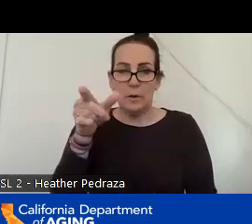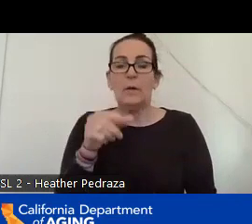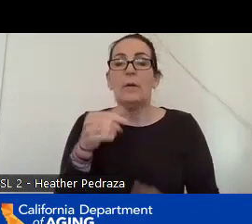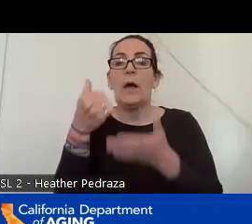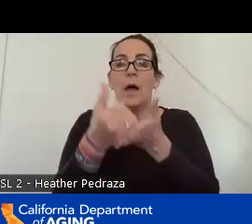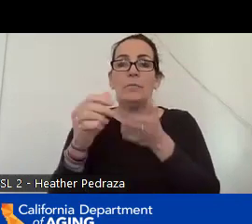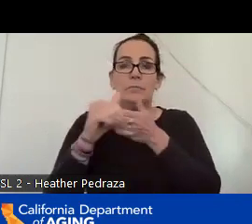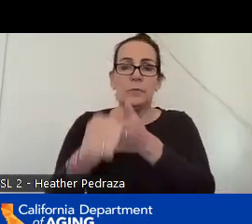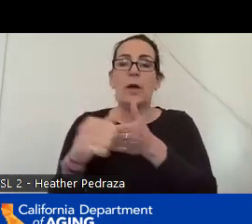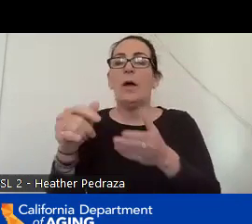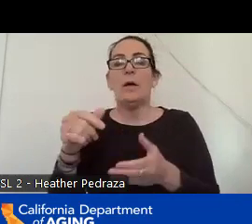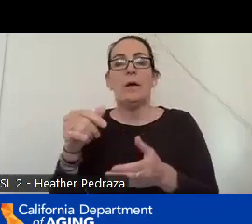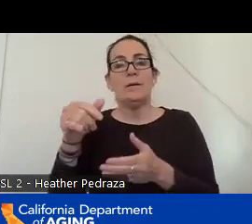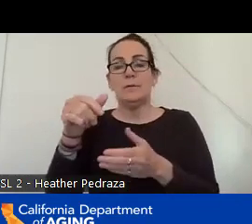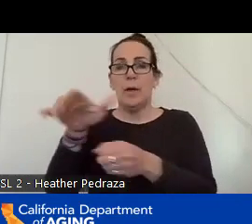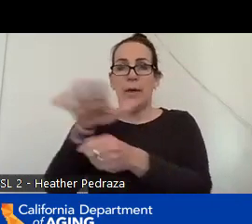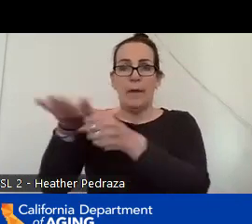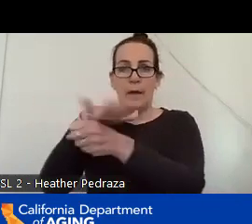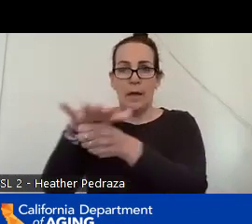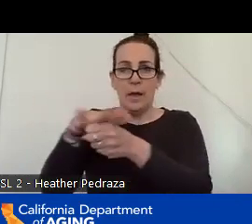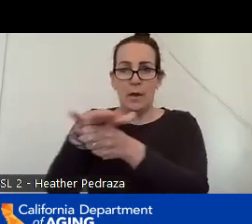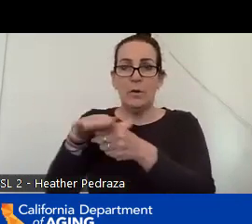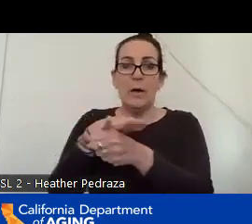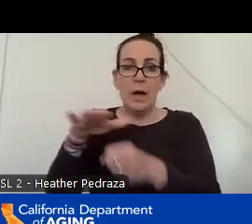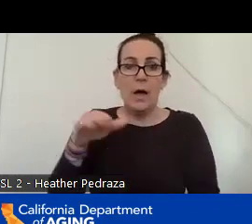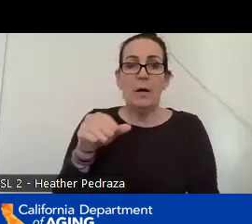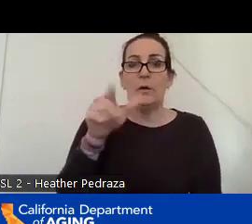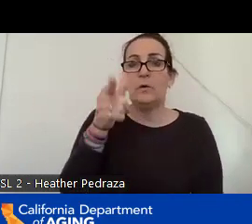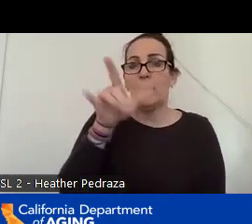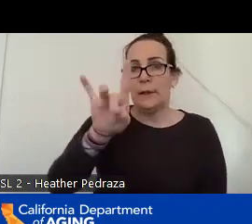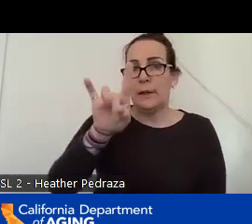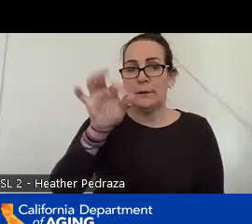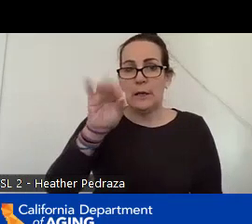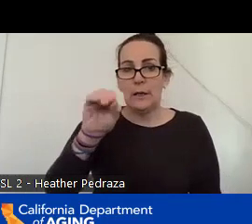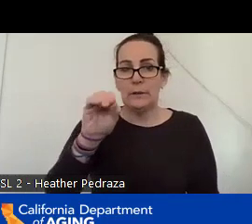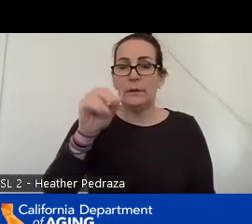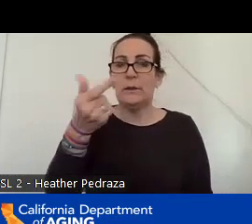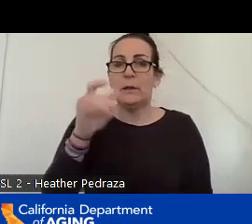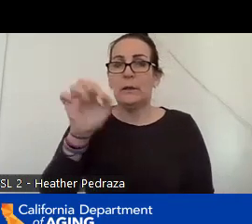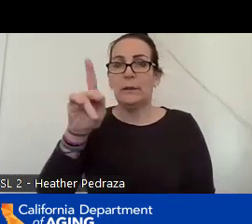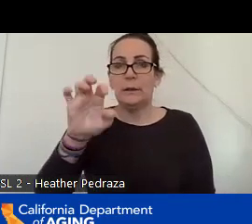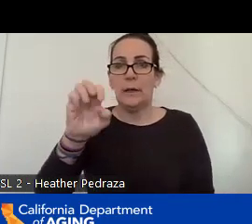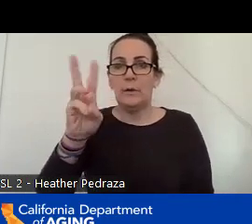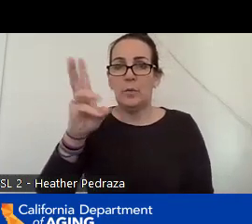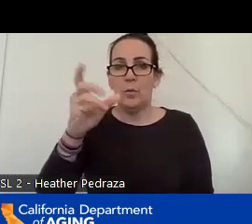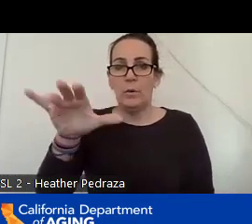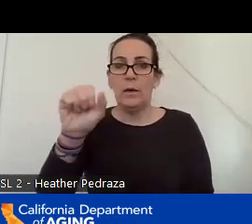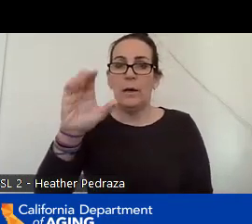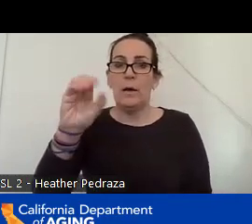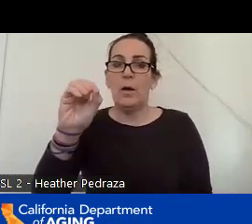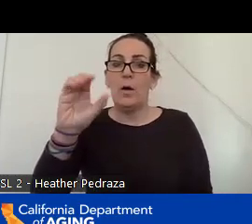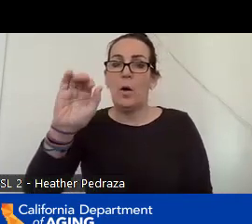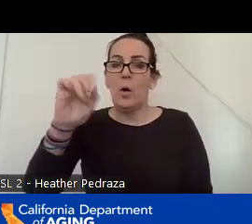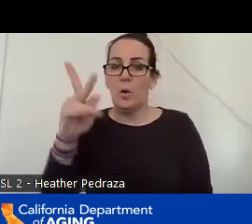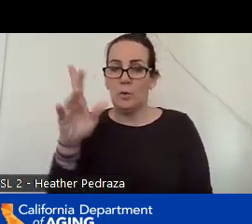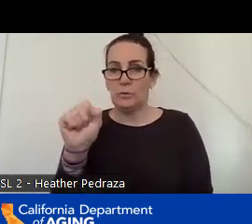relocation site, which happens to be 2890 Gateway Oaks. So if there's any other information, it will be shared with